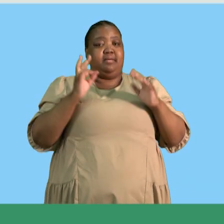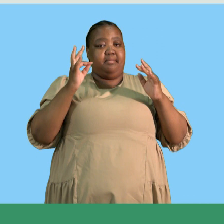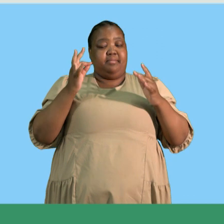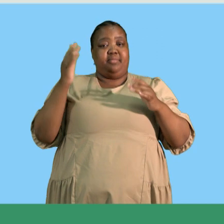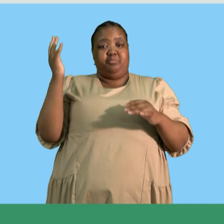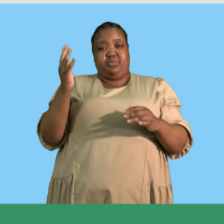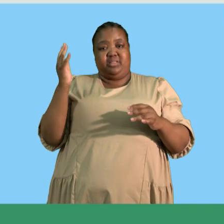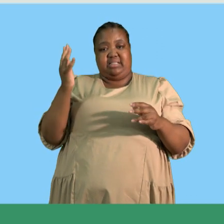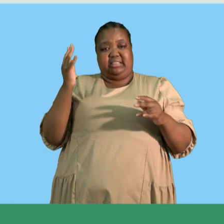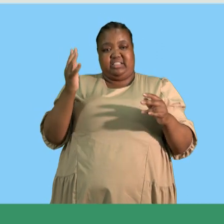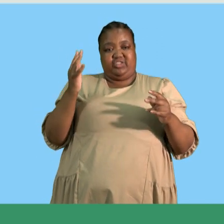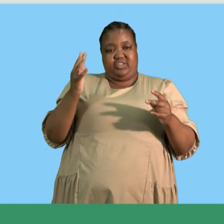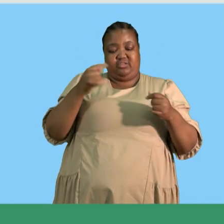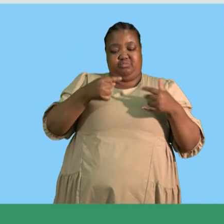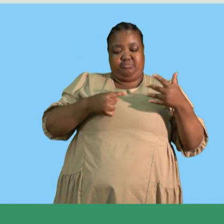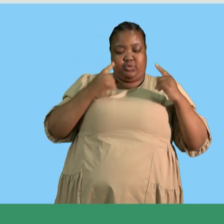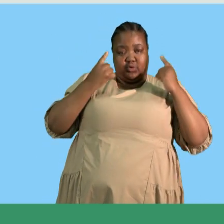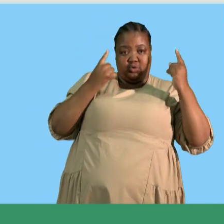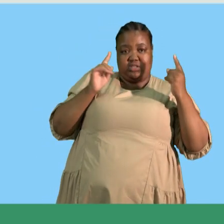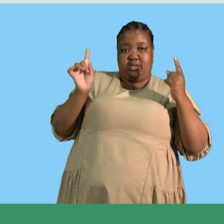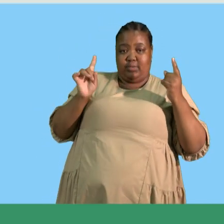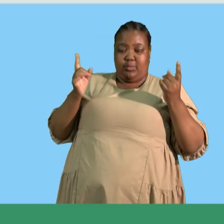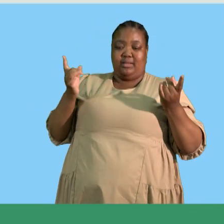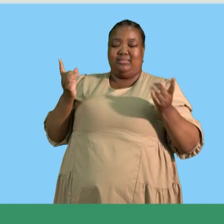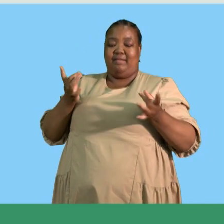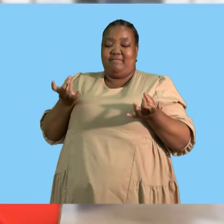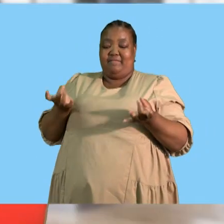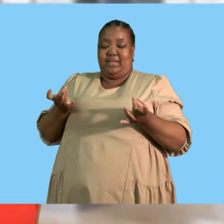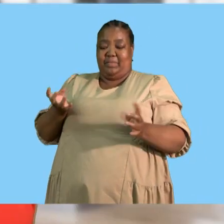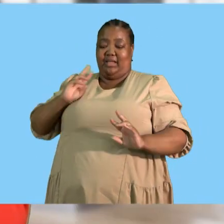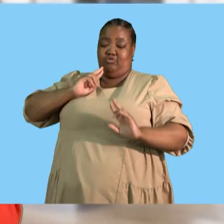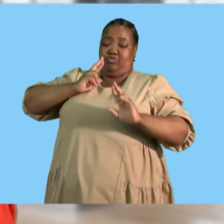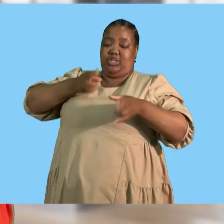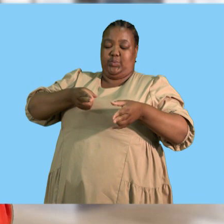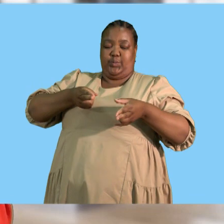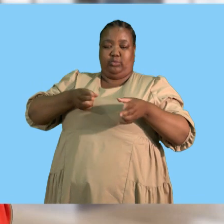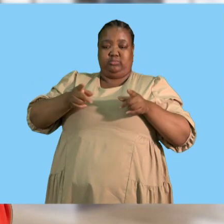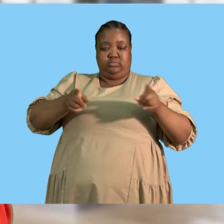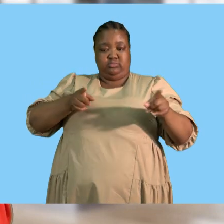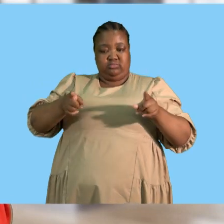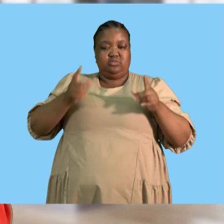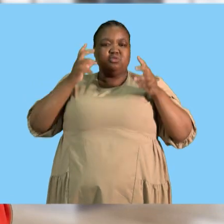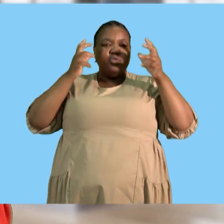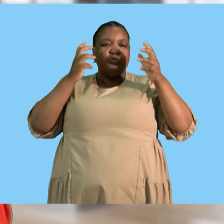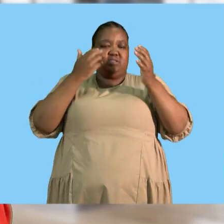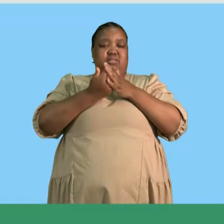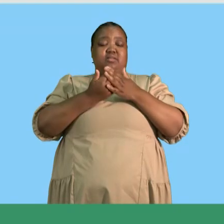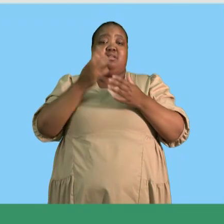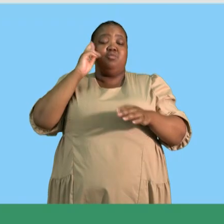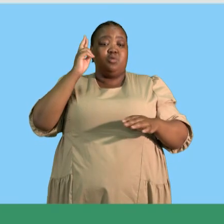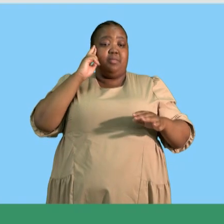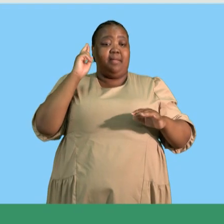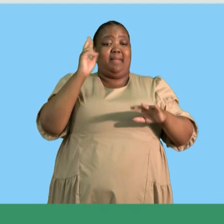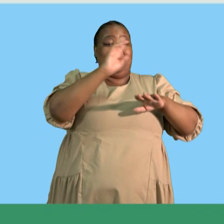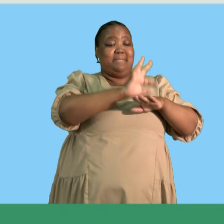presentation and responding to feedback. Now remember that when we are preparing, this is done before